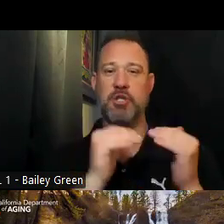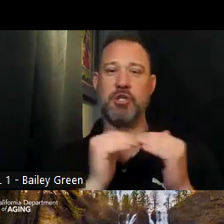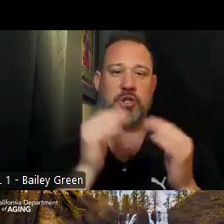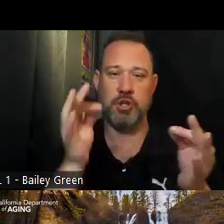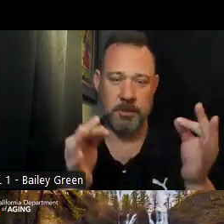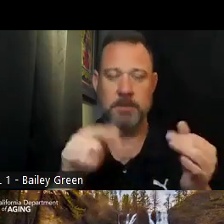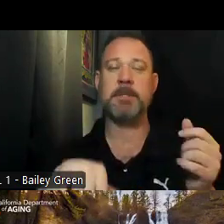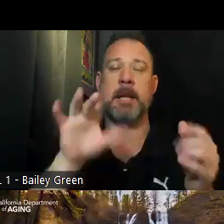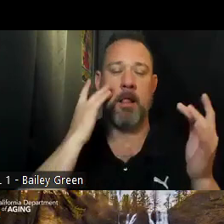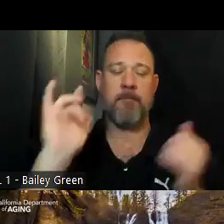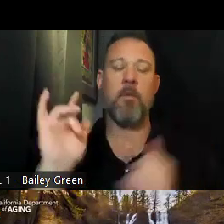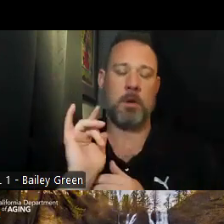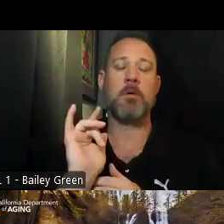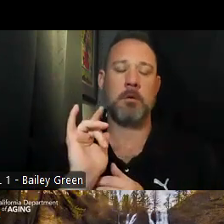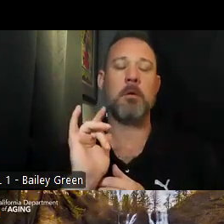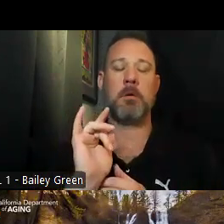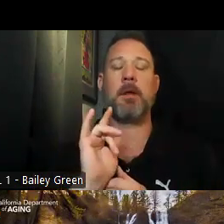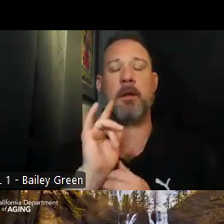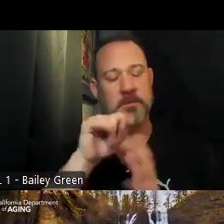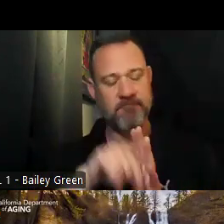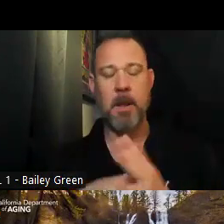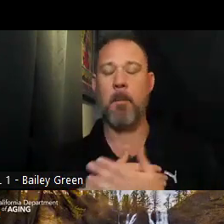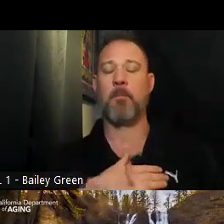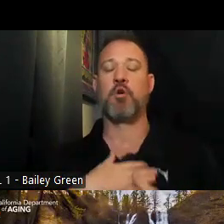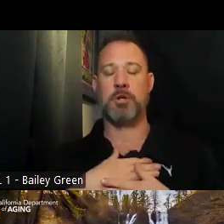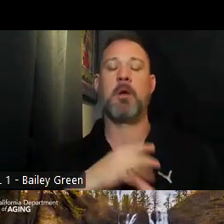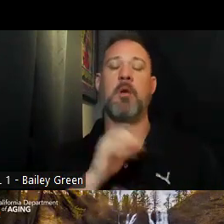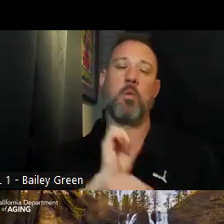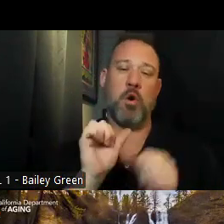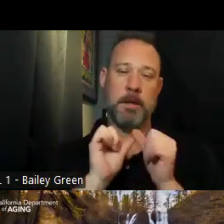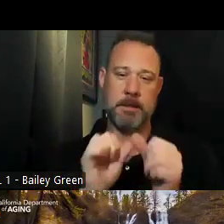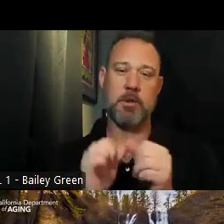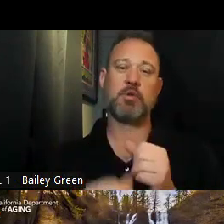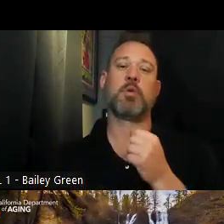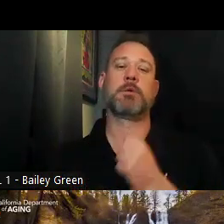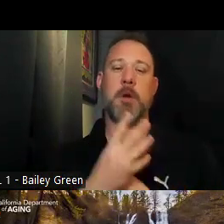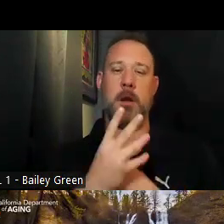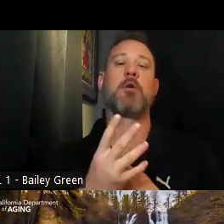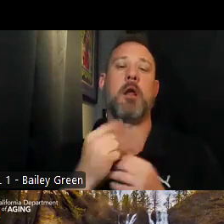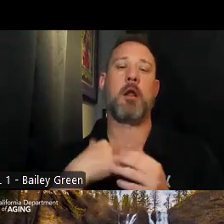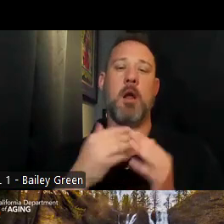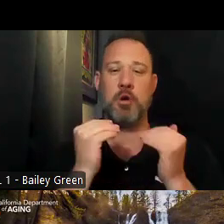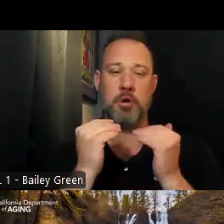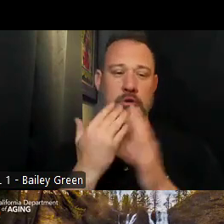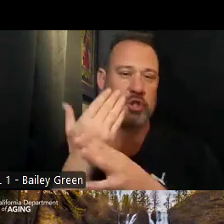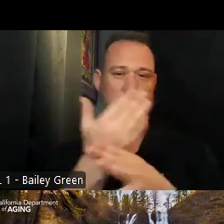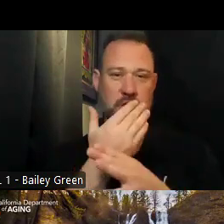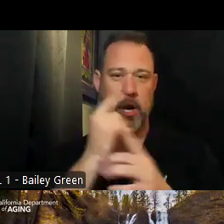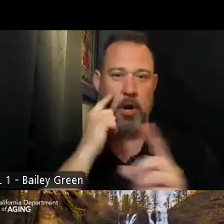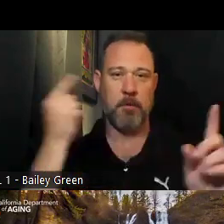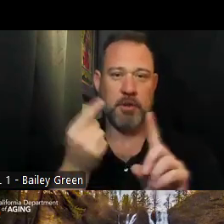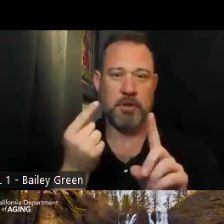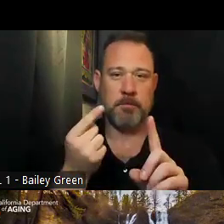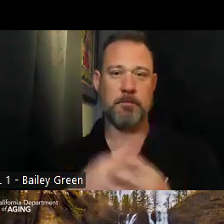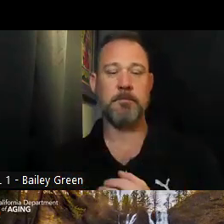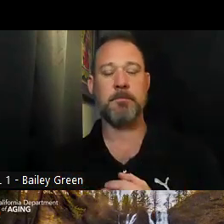in California, and it's deeply appreciated. And the work continues to inspire and drive our shared mission forward.